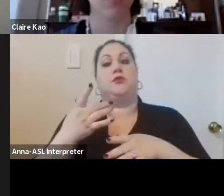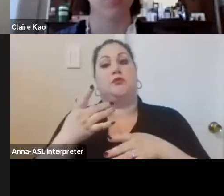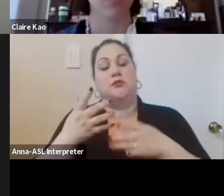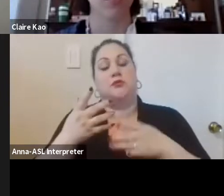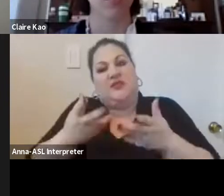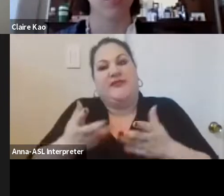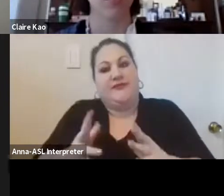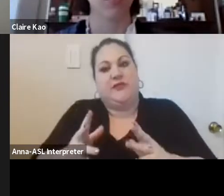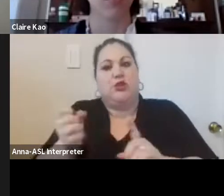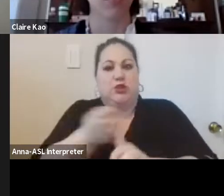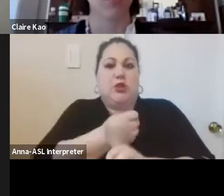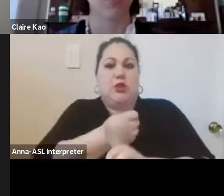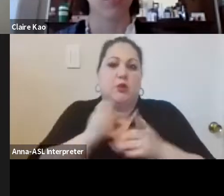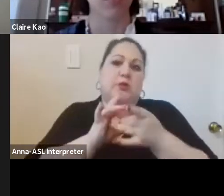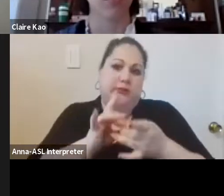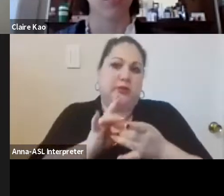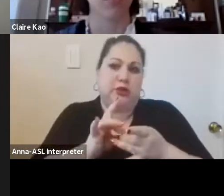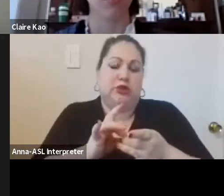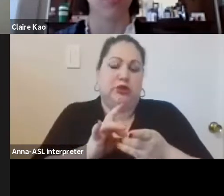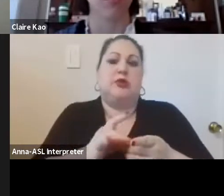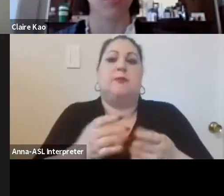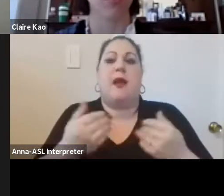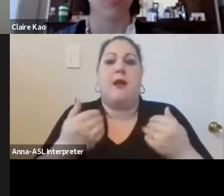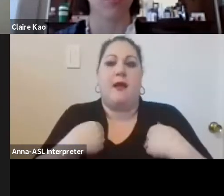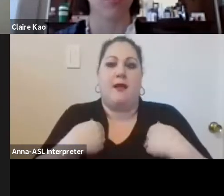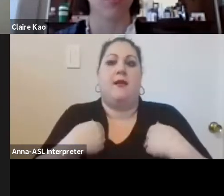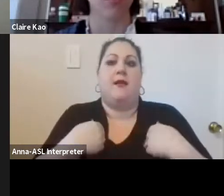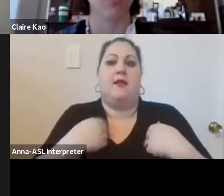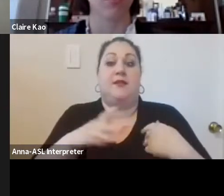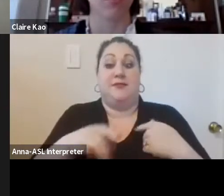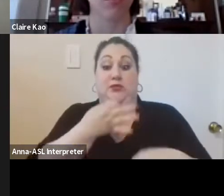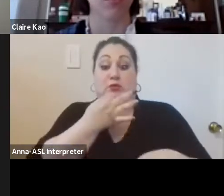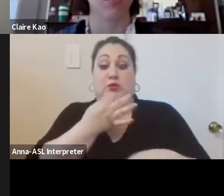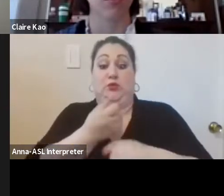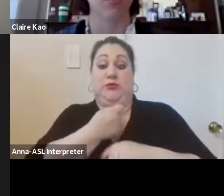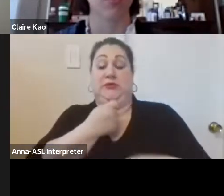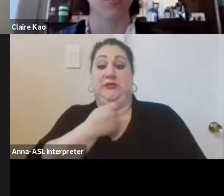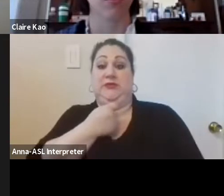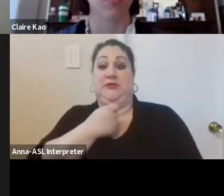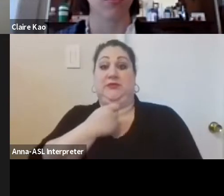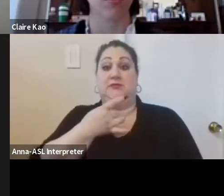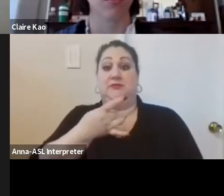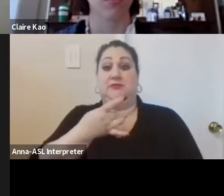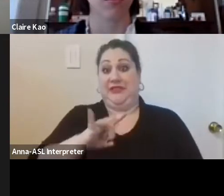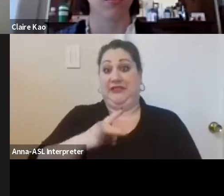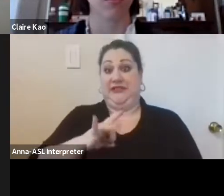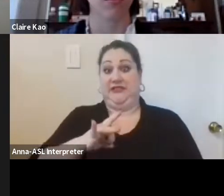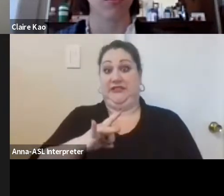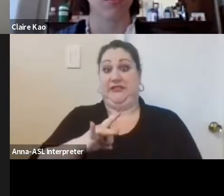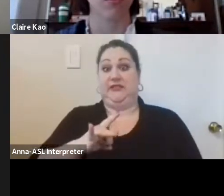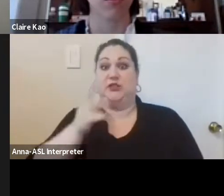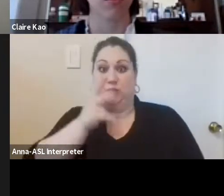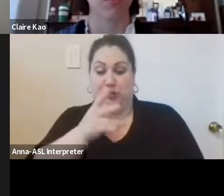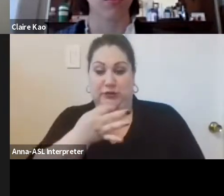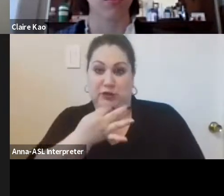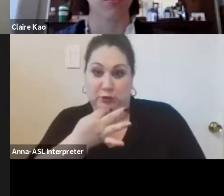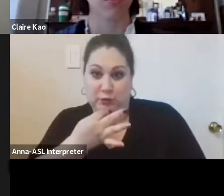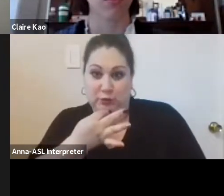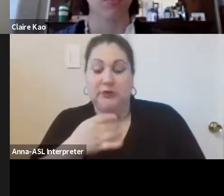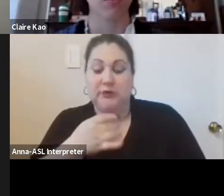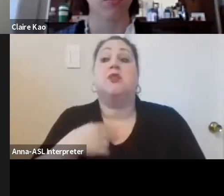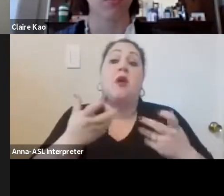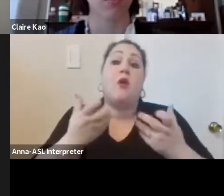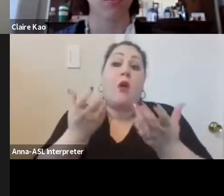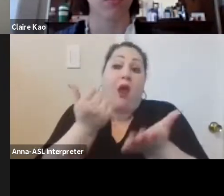was a month away from being 18. And so I sought help with my